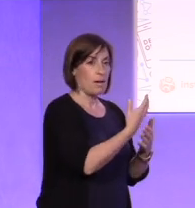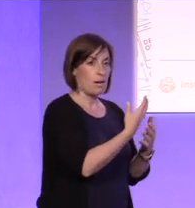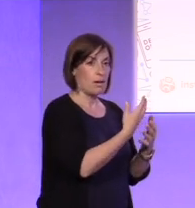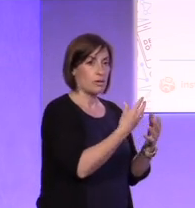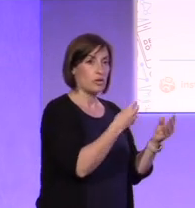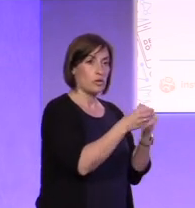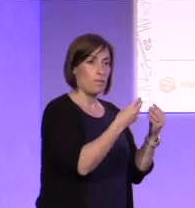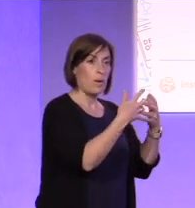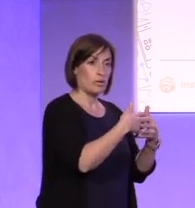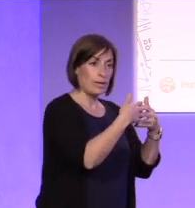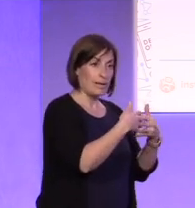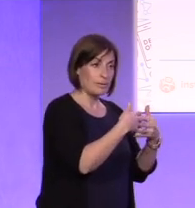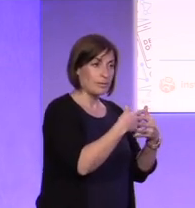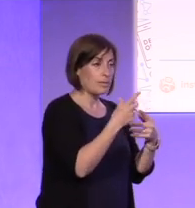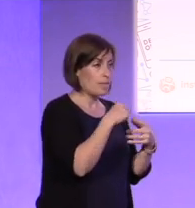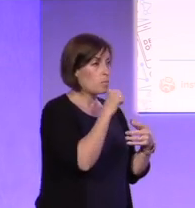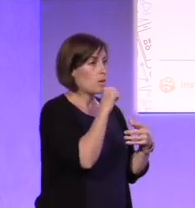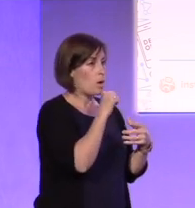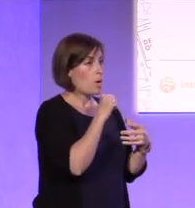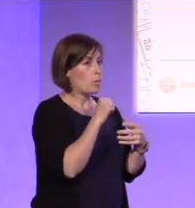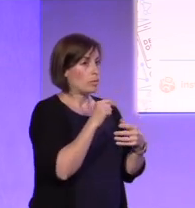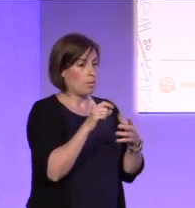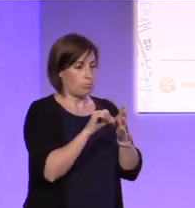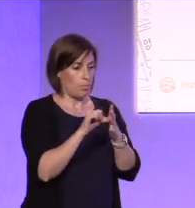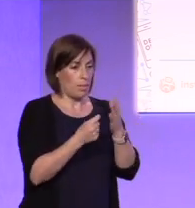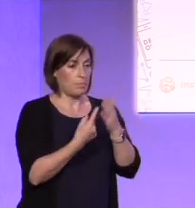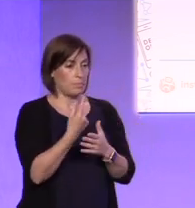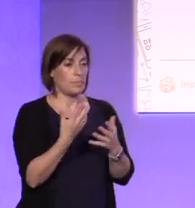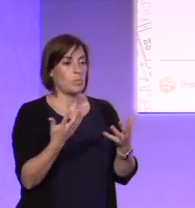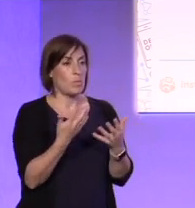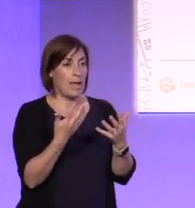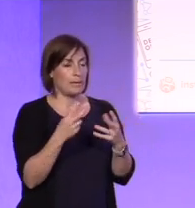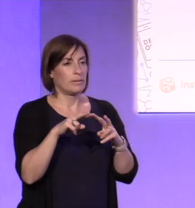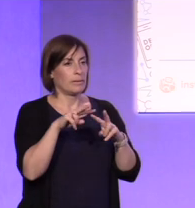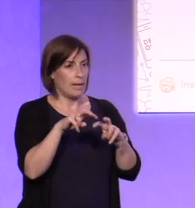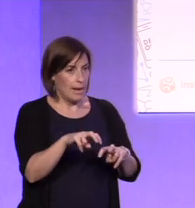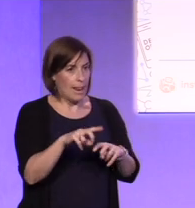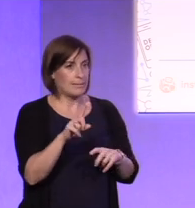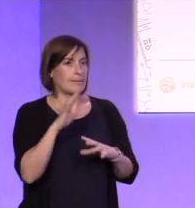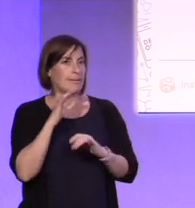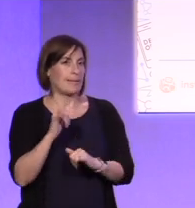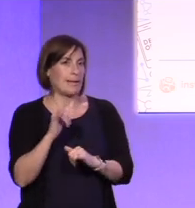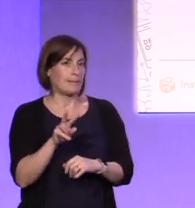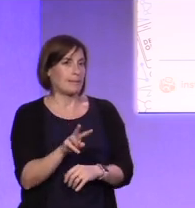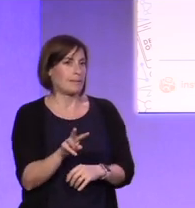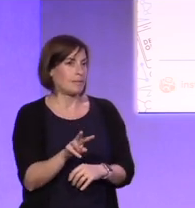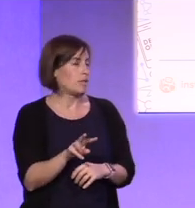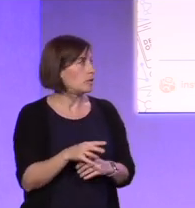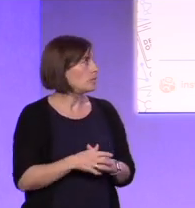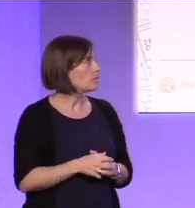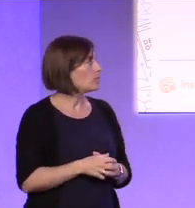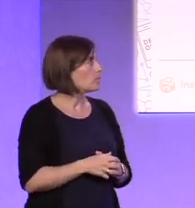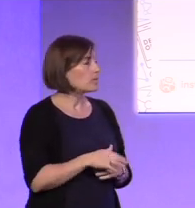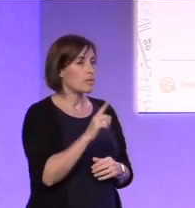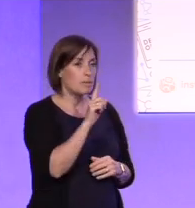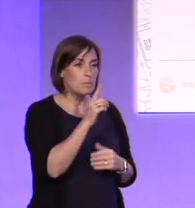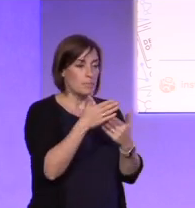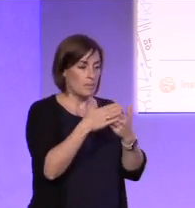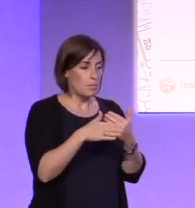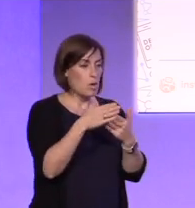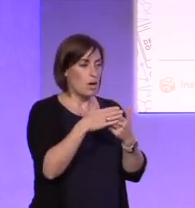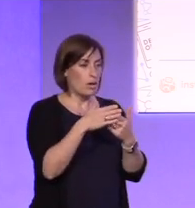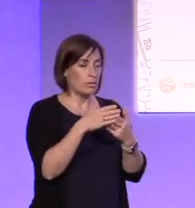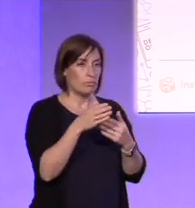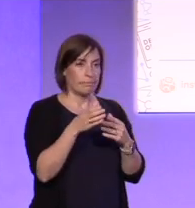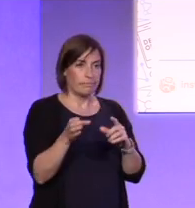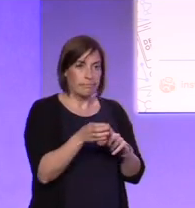analysis and test. So we decided to do something about this, but we didn't want to add more people to the team. We didn't want to take people away. We